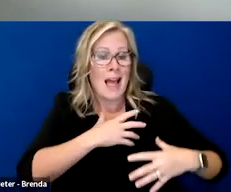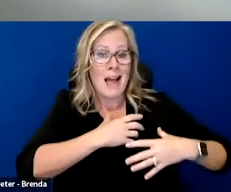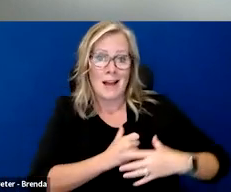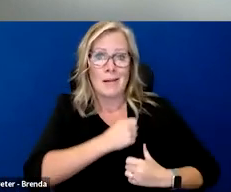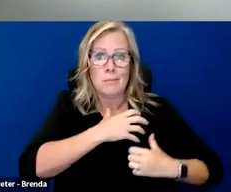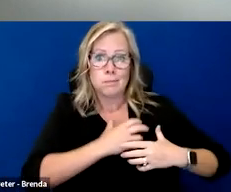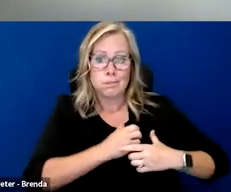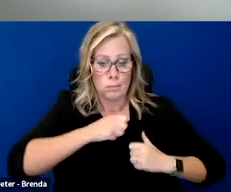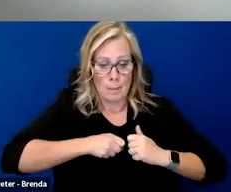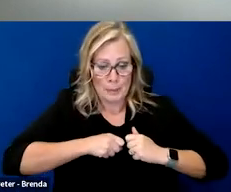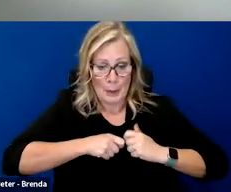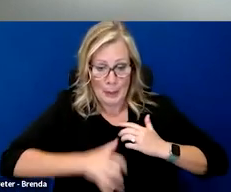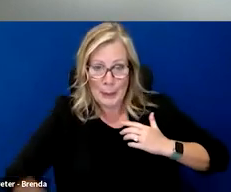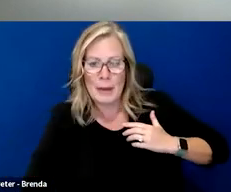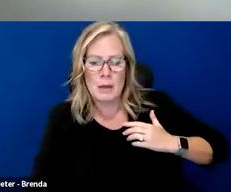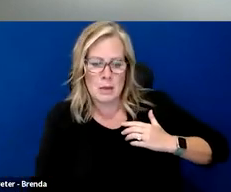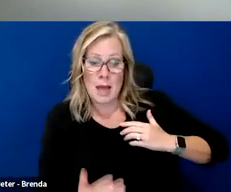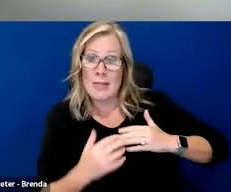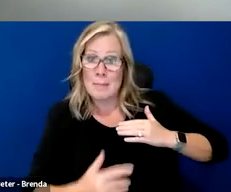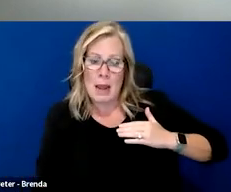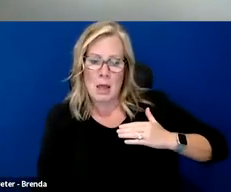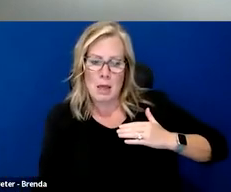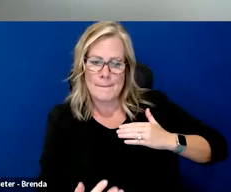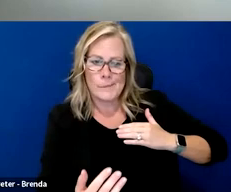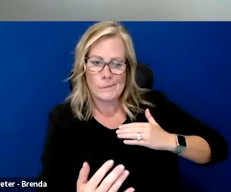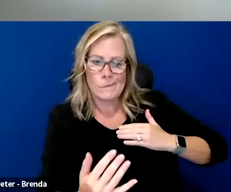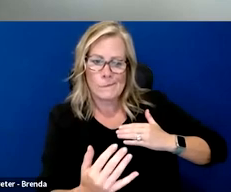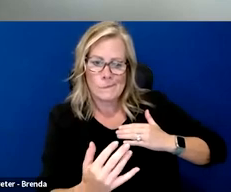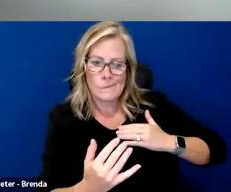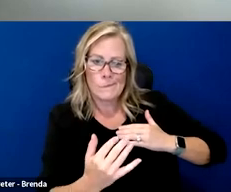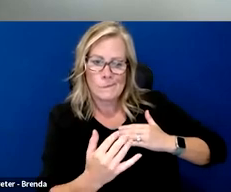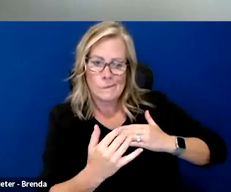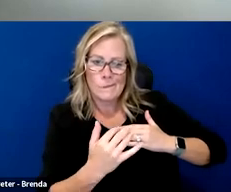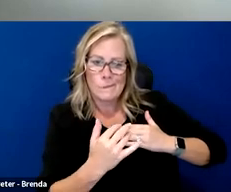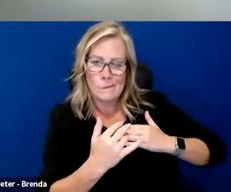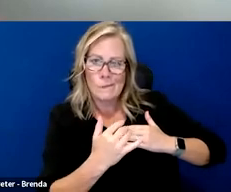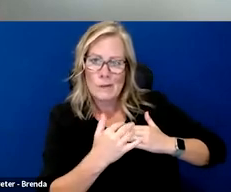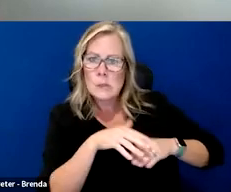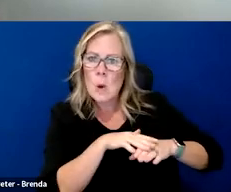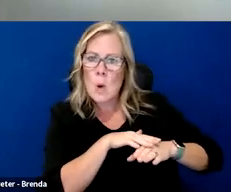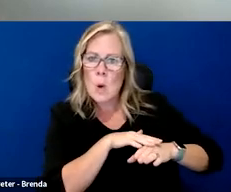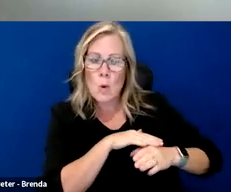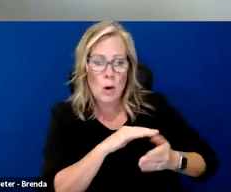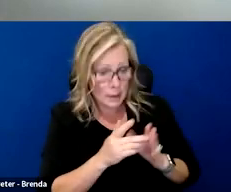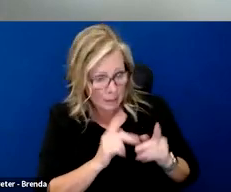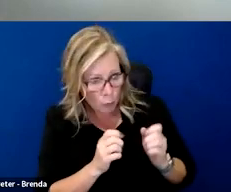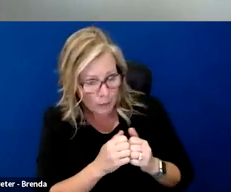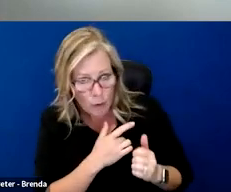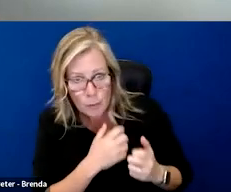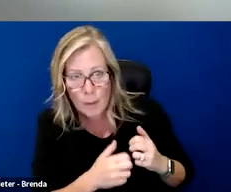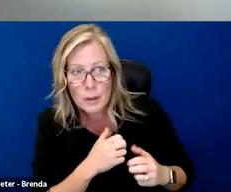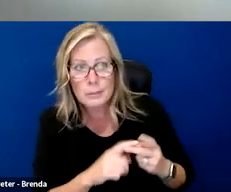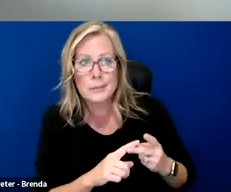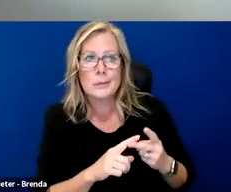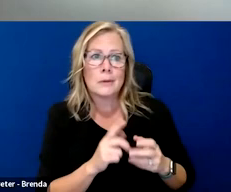needed, this causes the heart to need to work very hard. And this can be dangerous for people who have pre-existing conditions of the heart